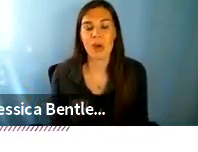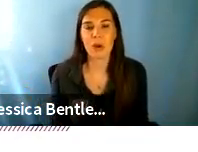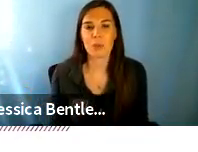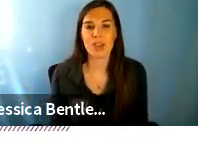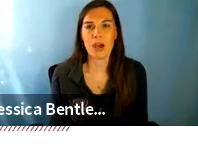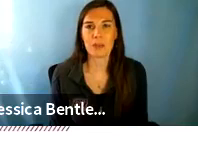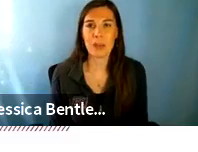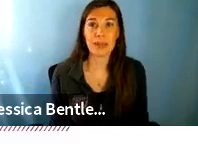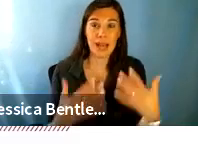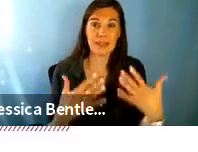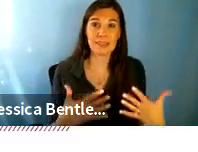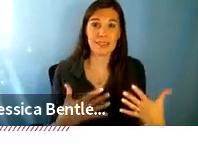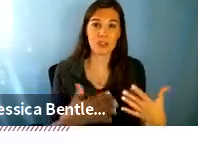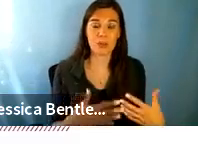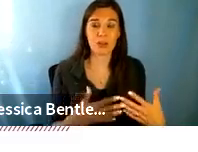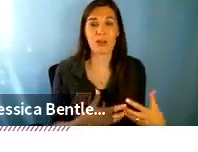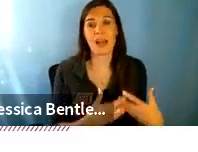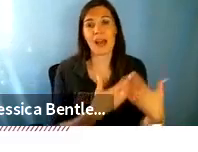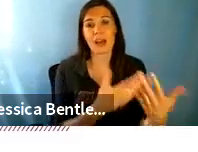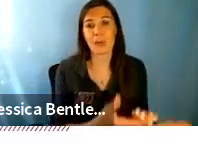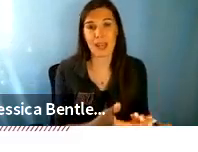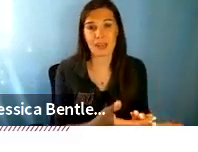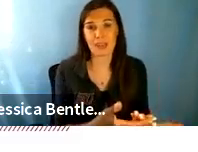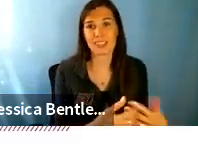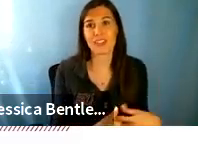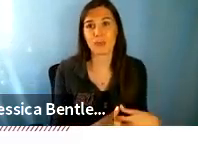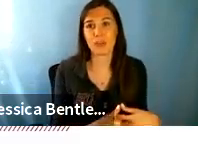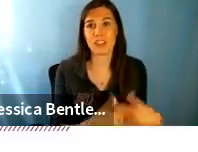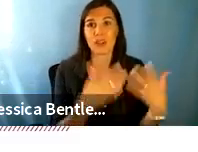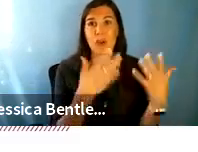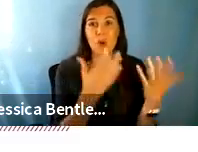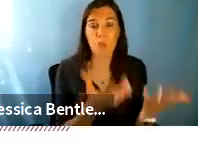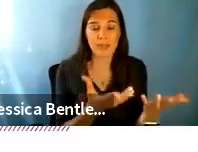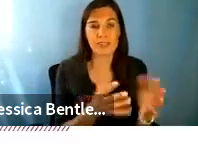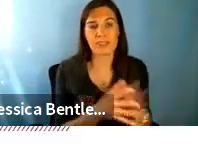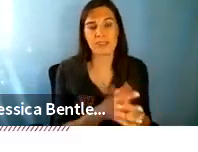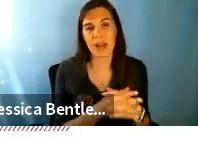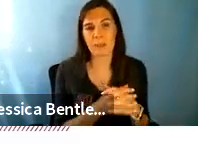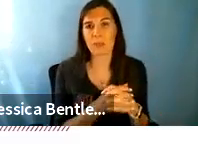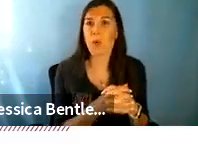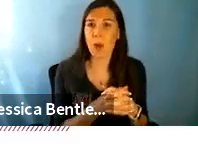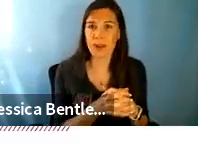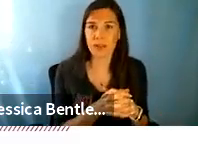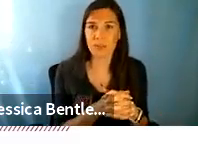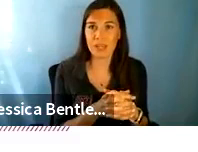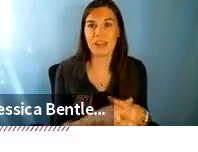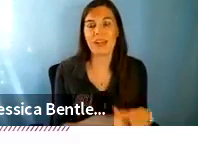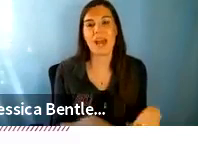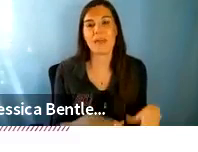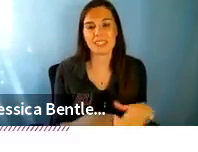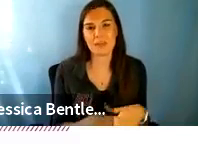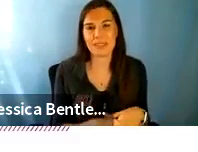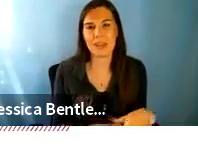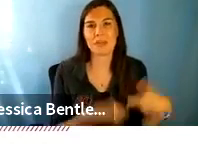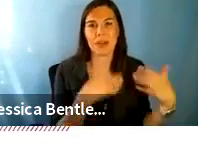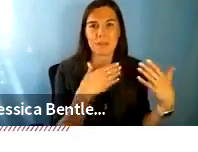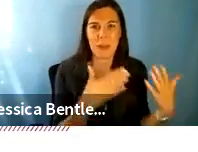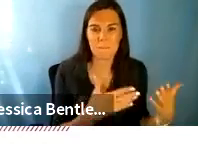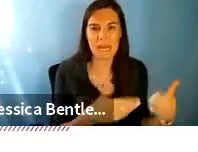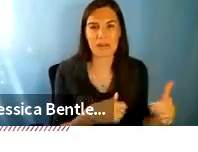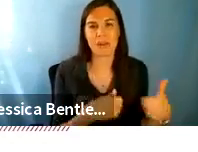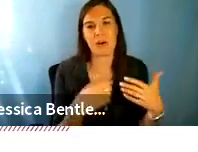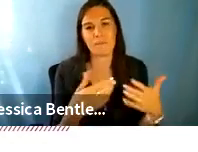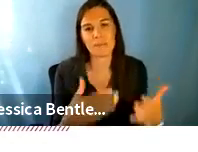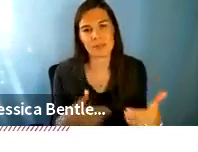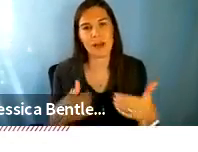that, where we talk about, as an interpreter, how do I handle the situation? What does this environment require of me? And we spend time talking